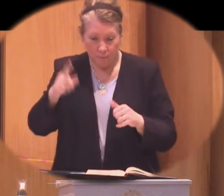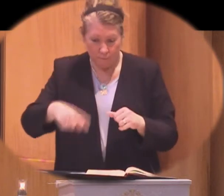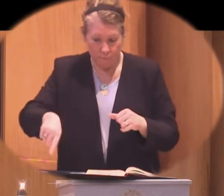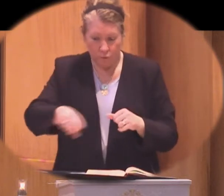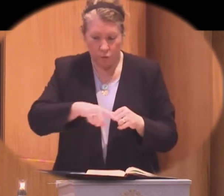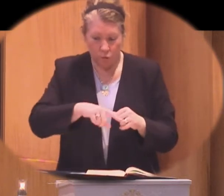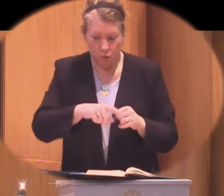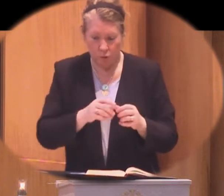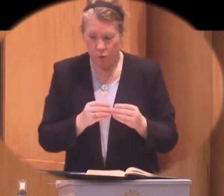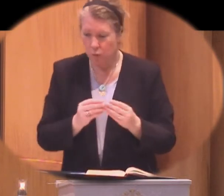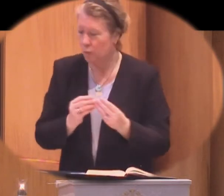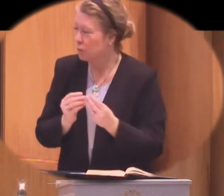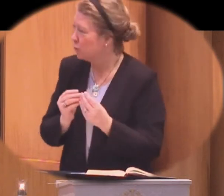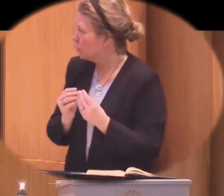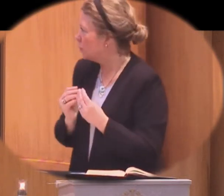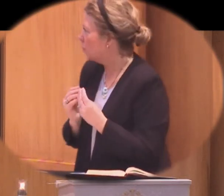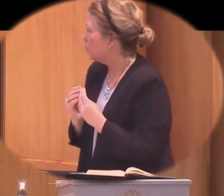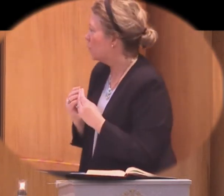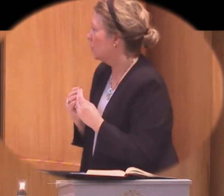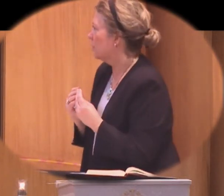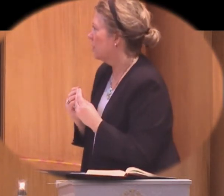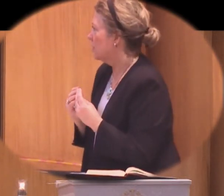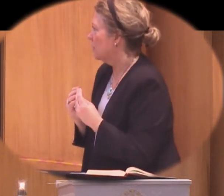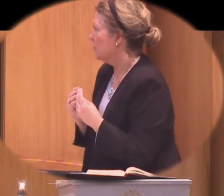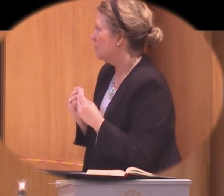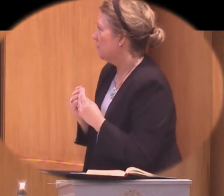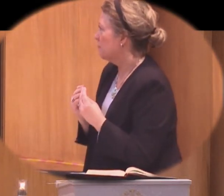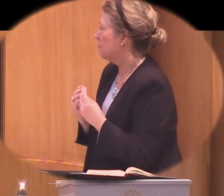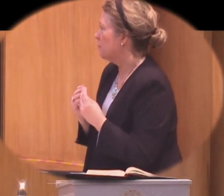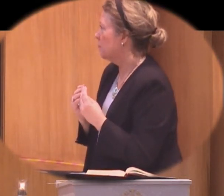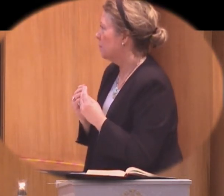be given up for you."